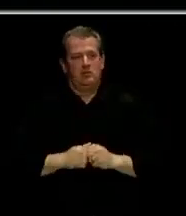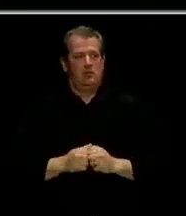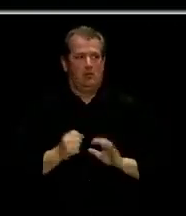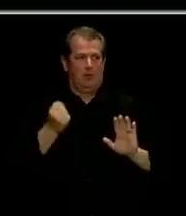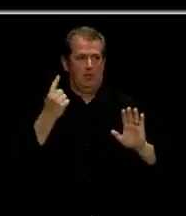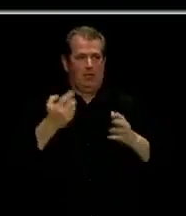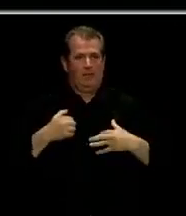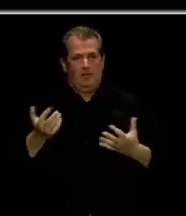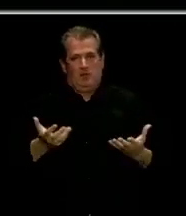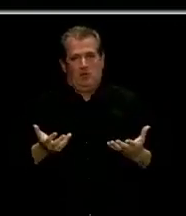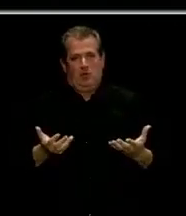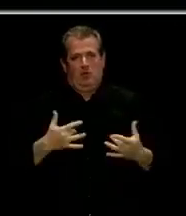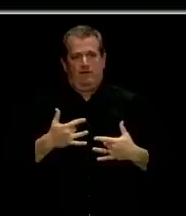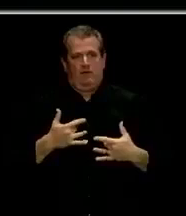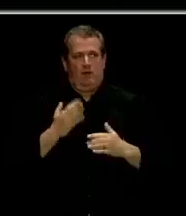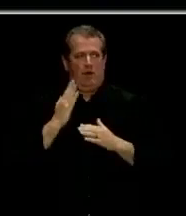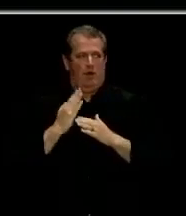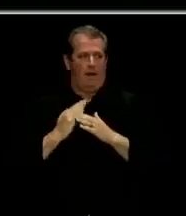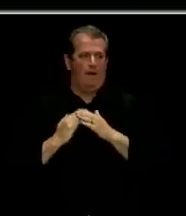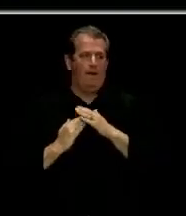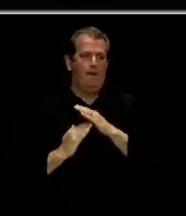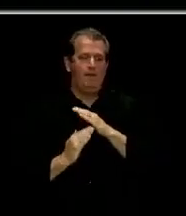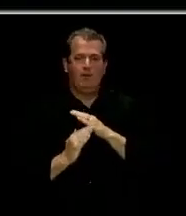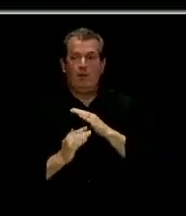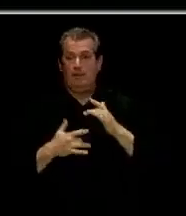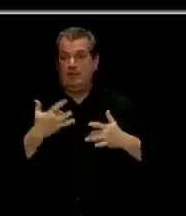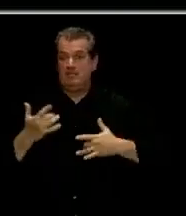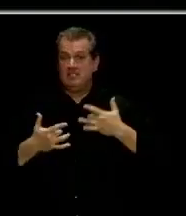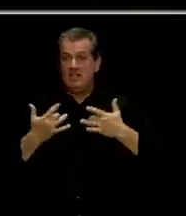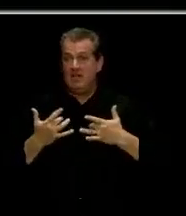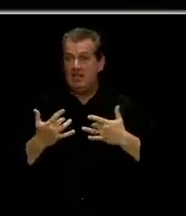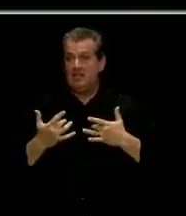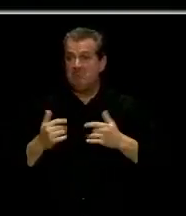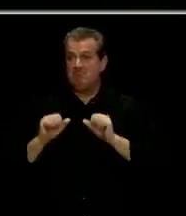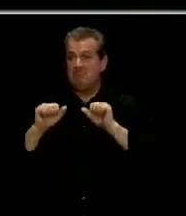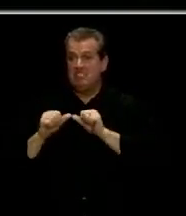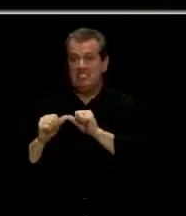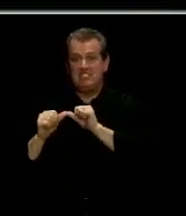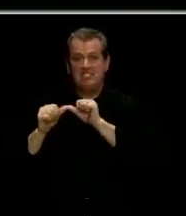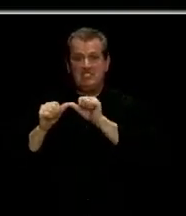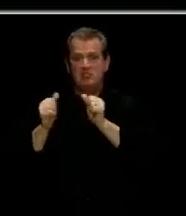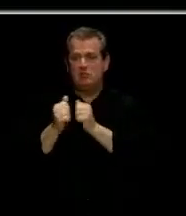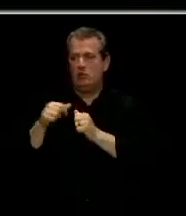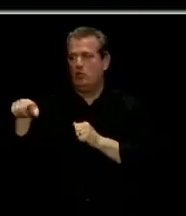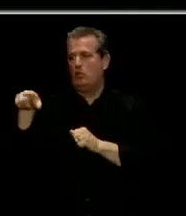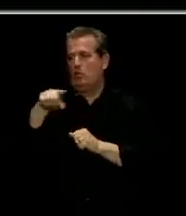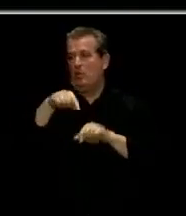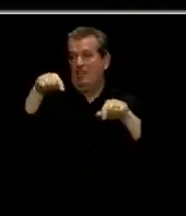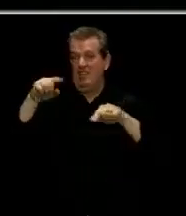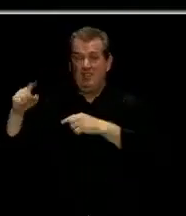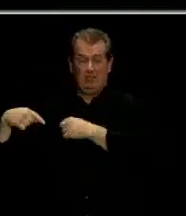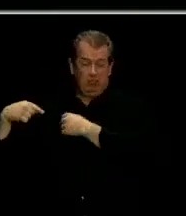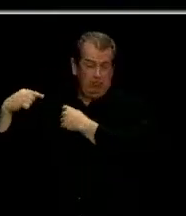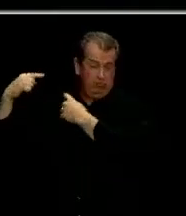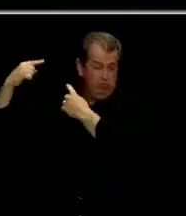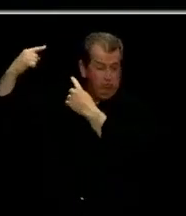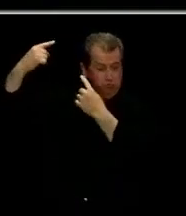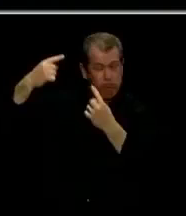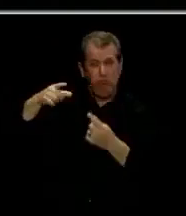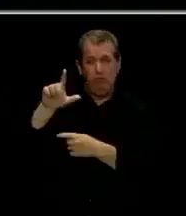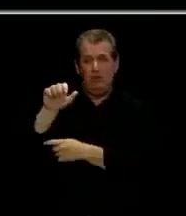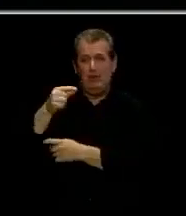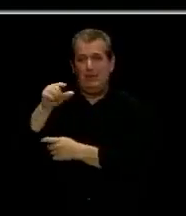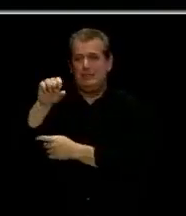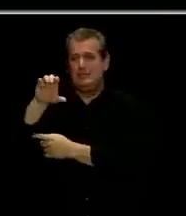I'm grateful to be able to take that torch and continue this wonderful legacy of the Family